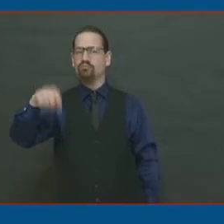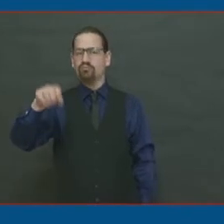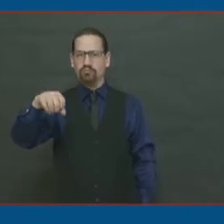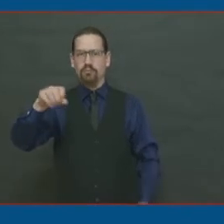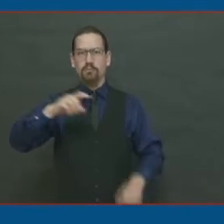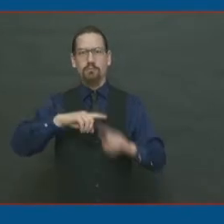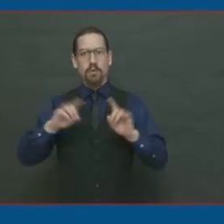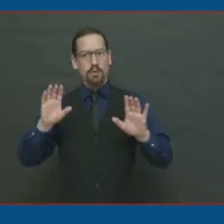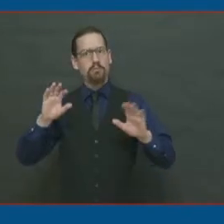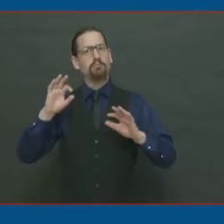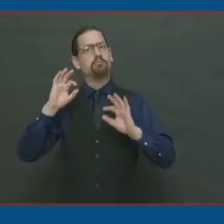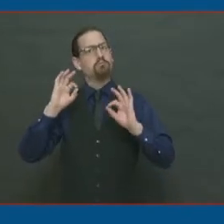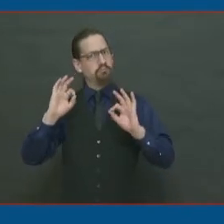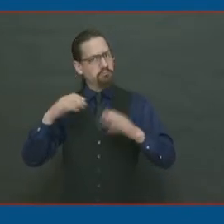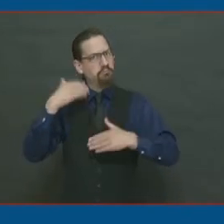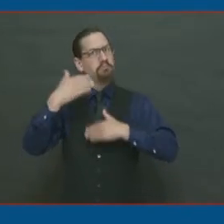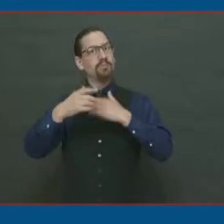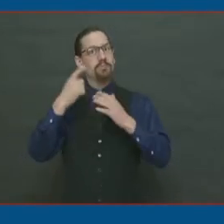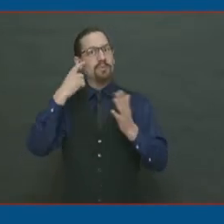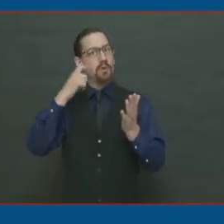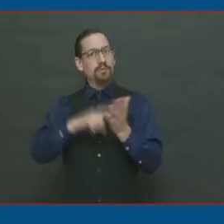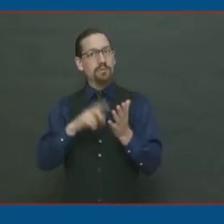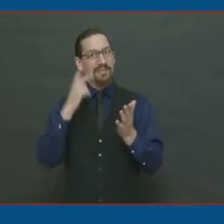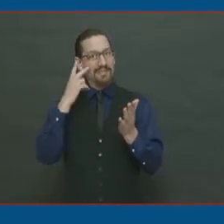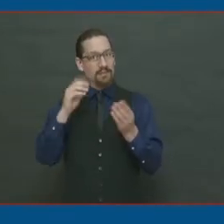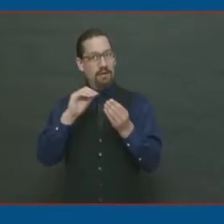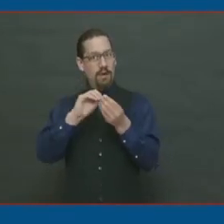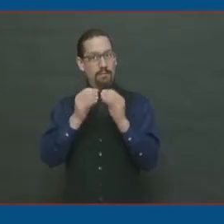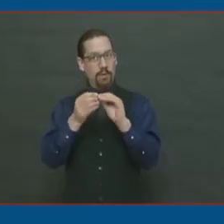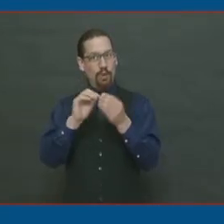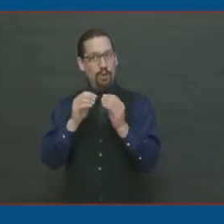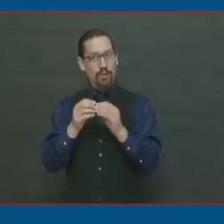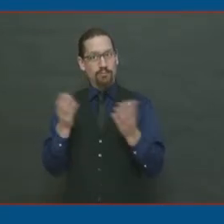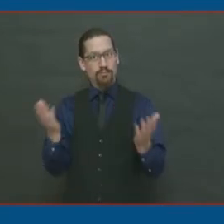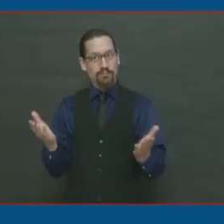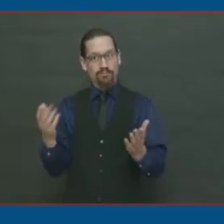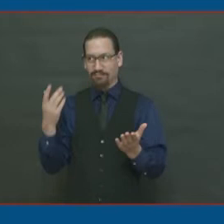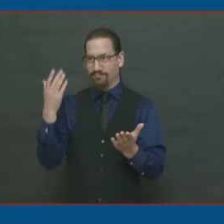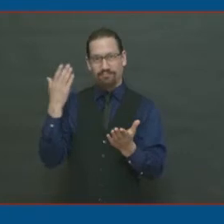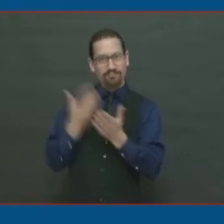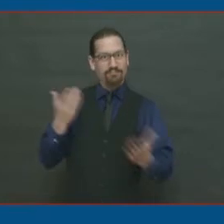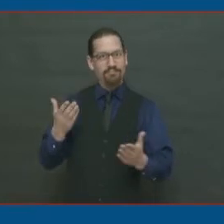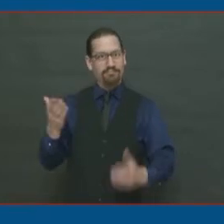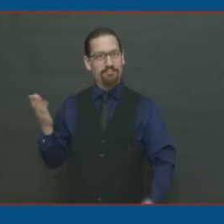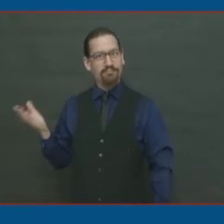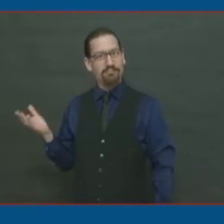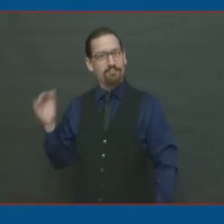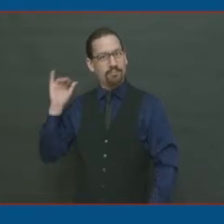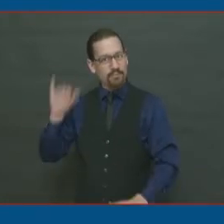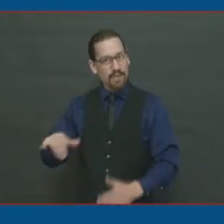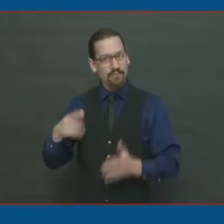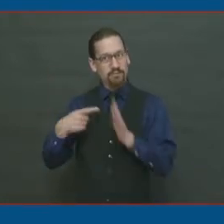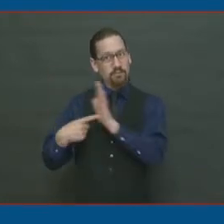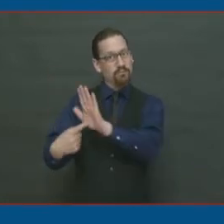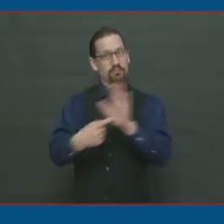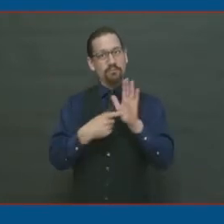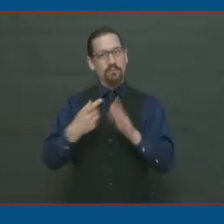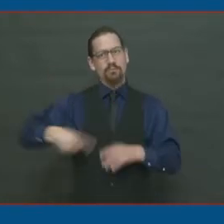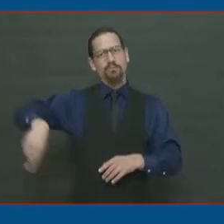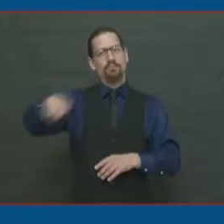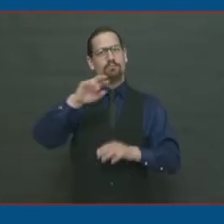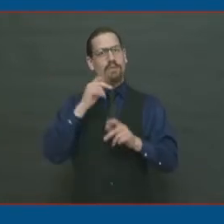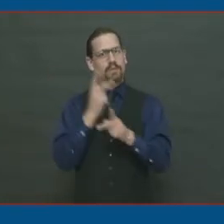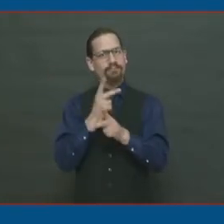played an incredibly important role in keeping Rhode Islanders safe and healthy and alive and sustained